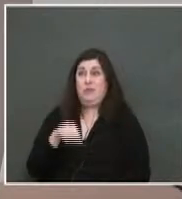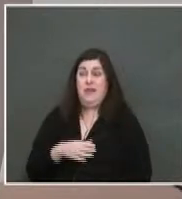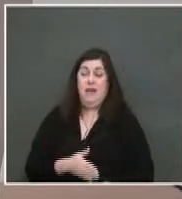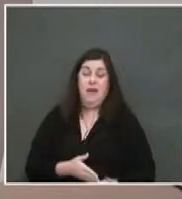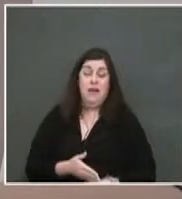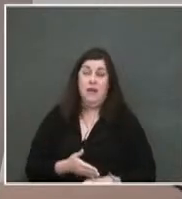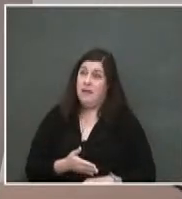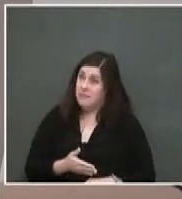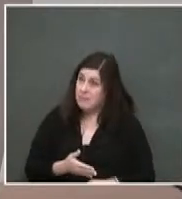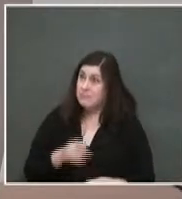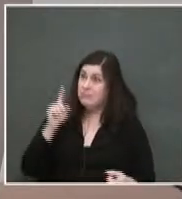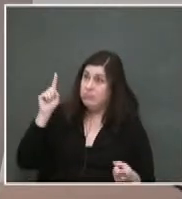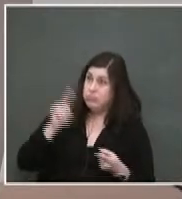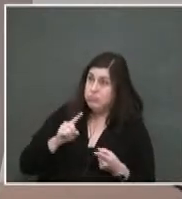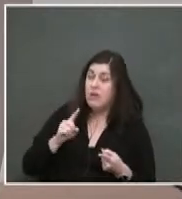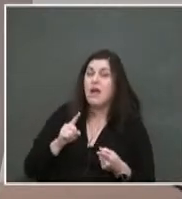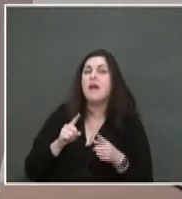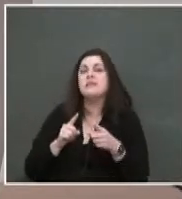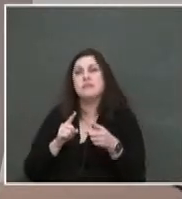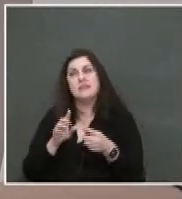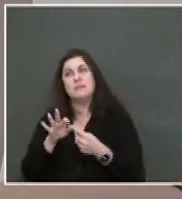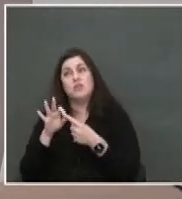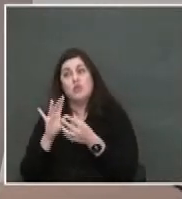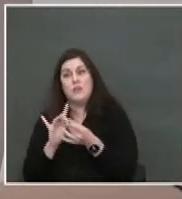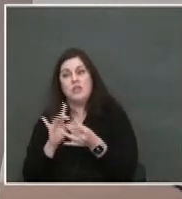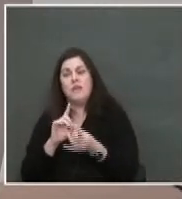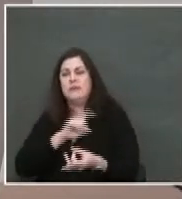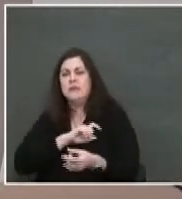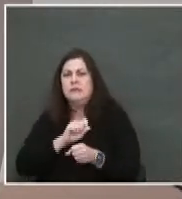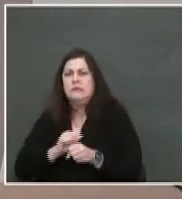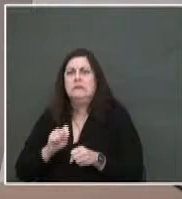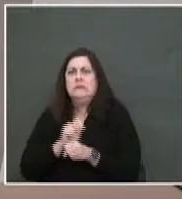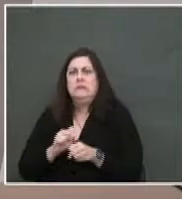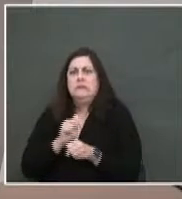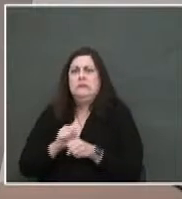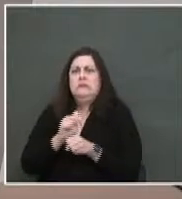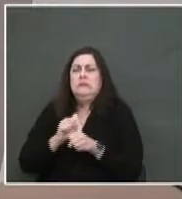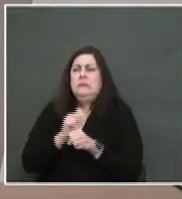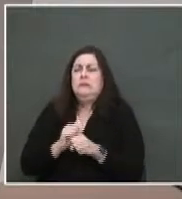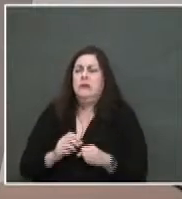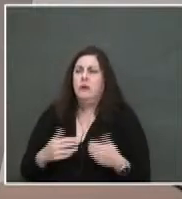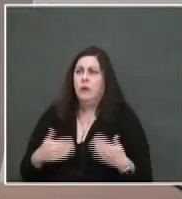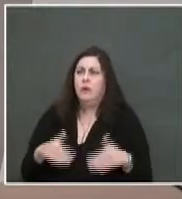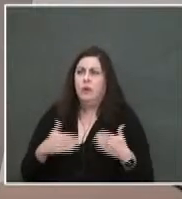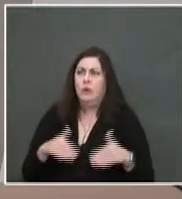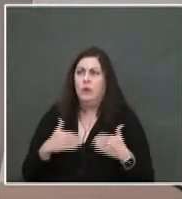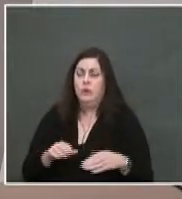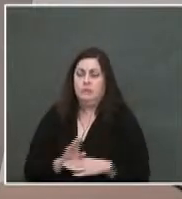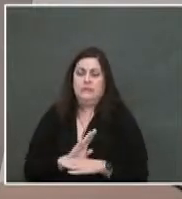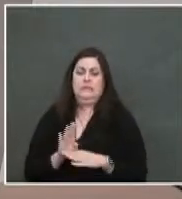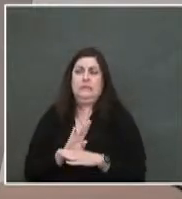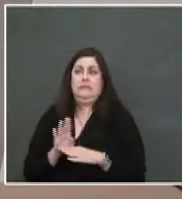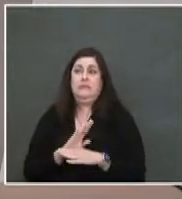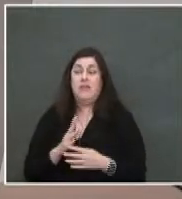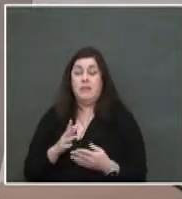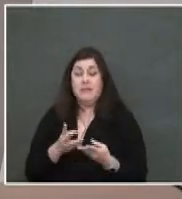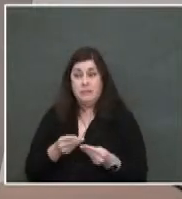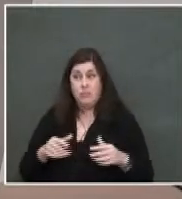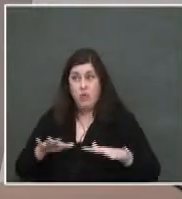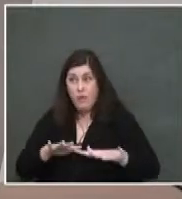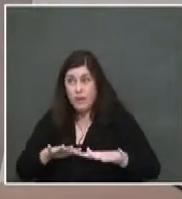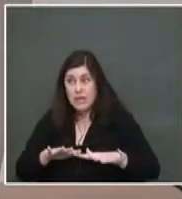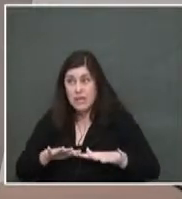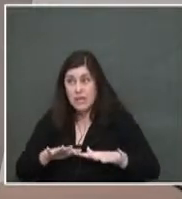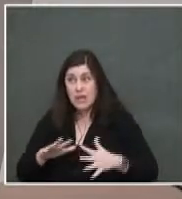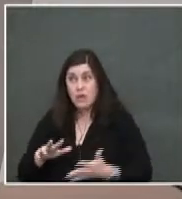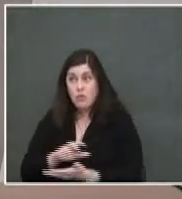you mentioned that the workload is up. Correct. So that's significant drops in property crimes, like car thefts, things